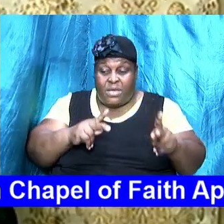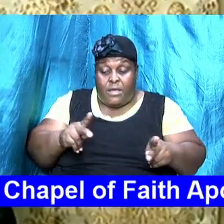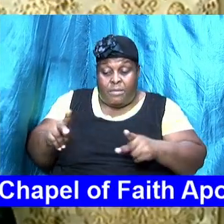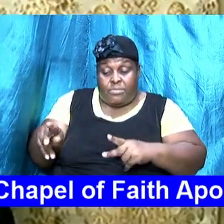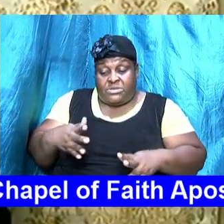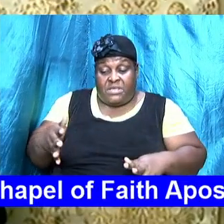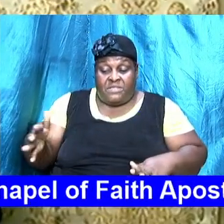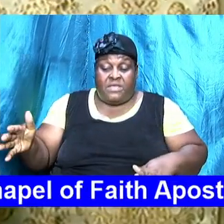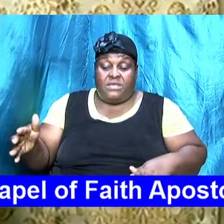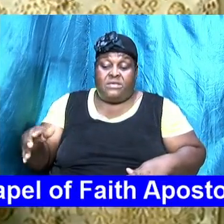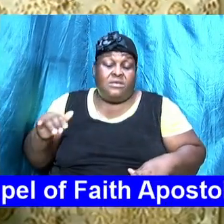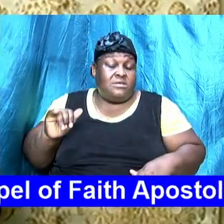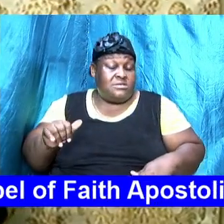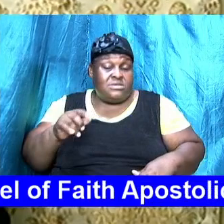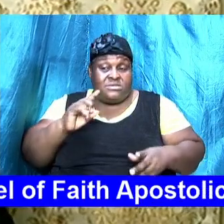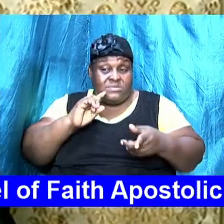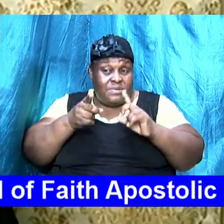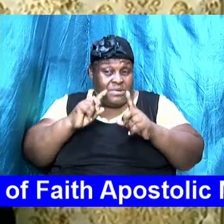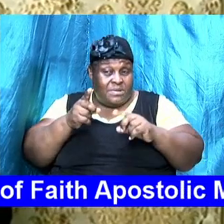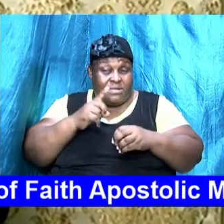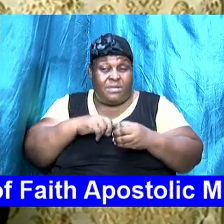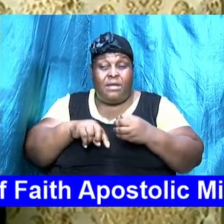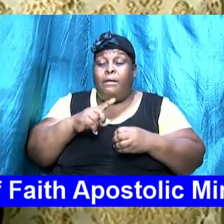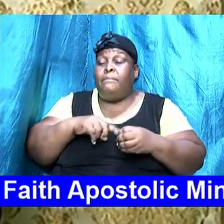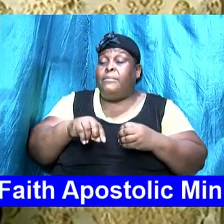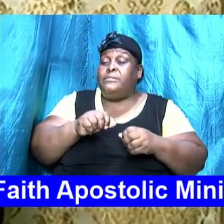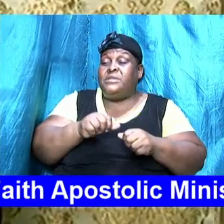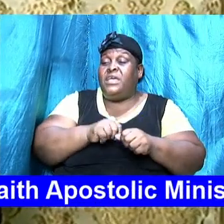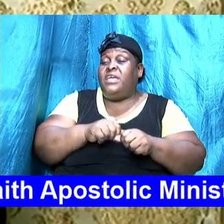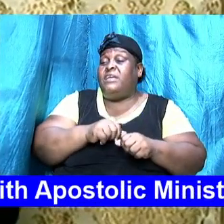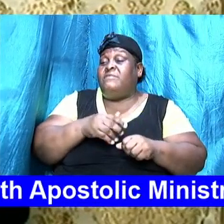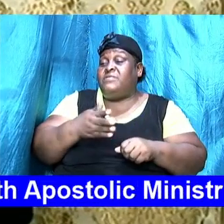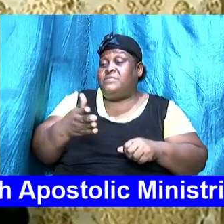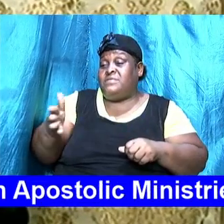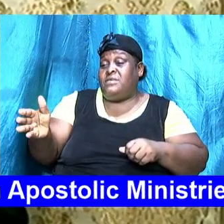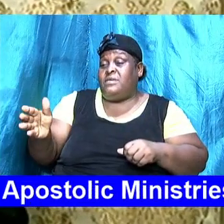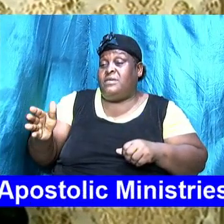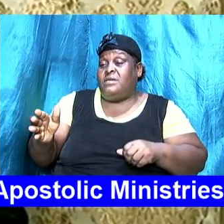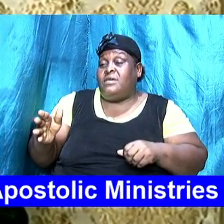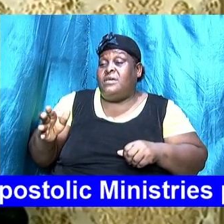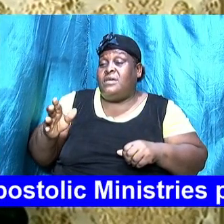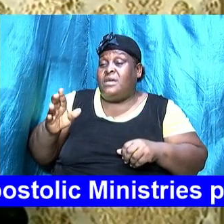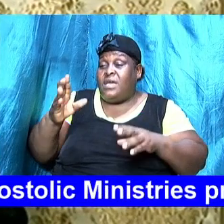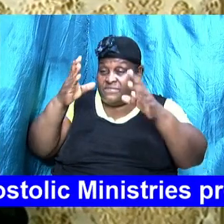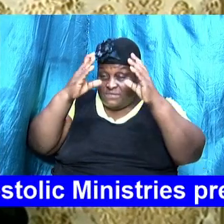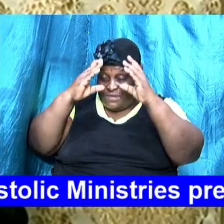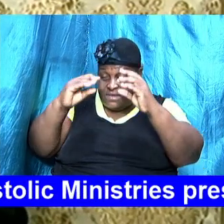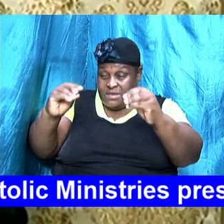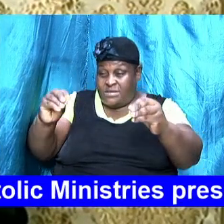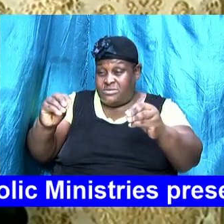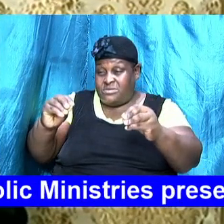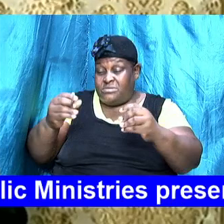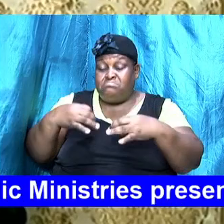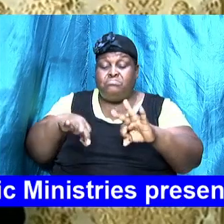about everything that we have gone through, it is important to know that